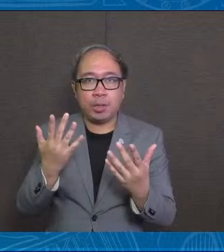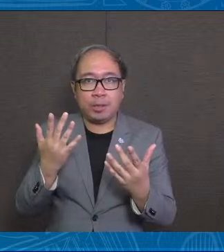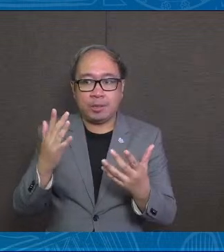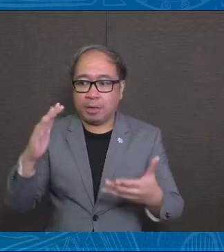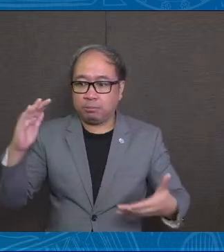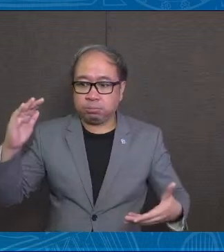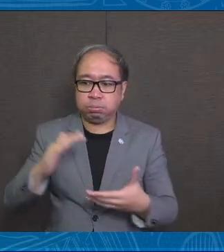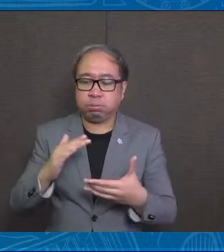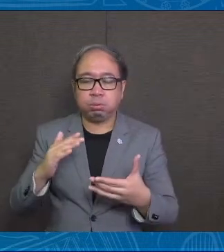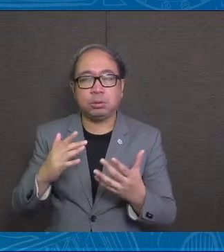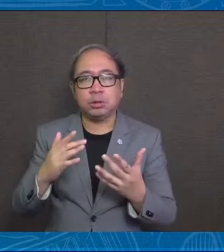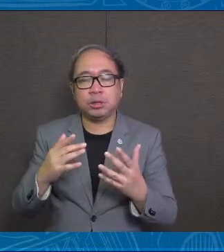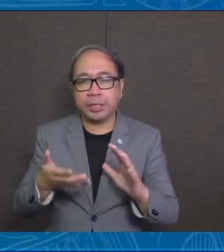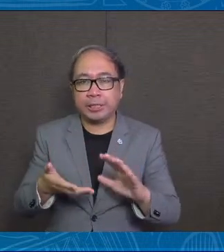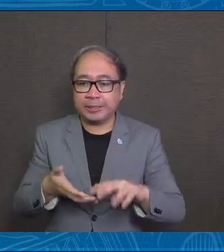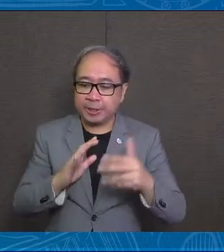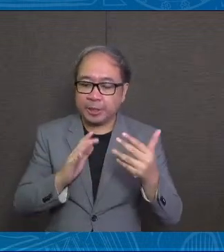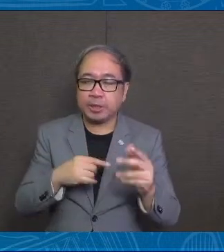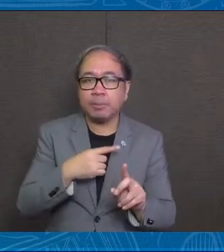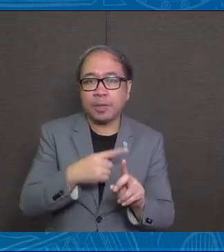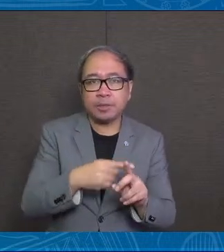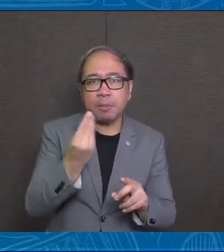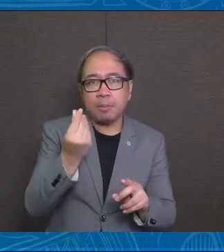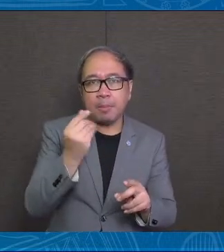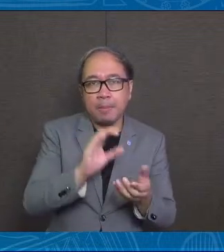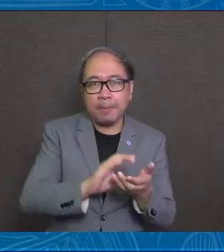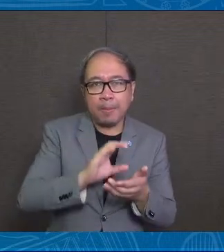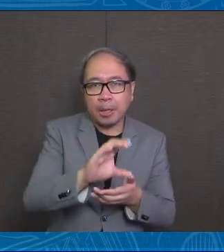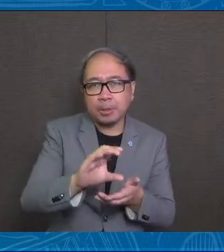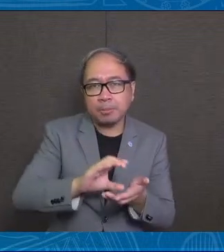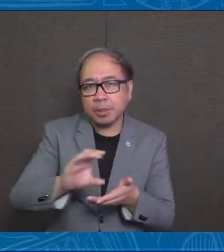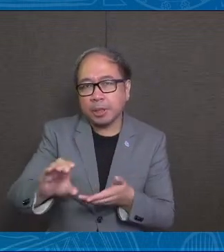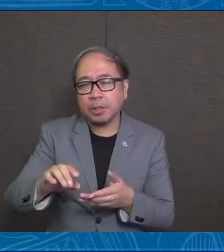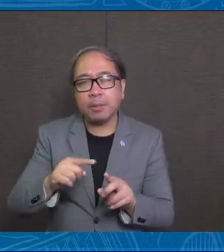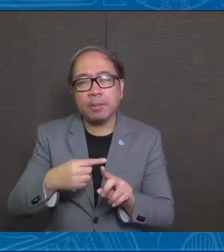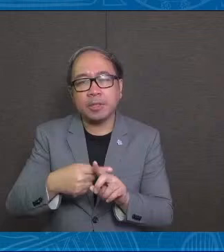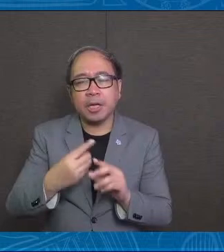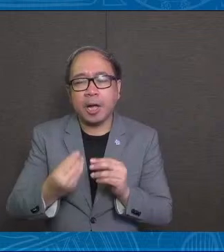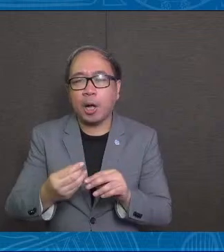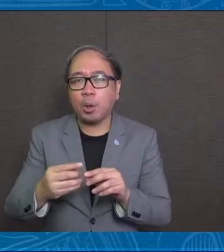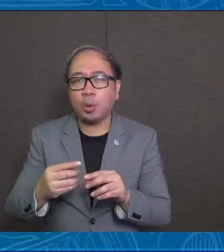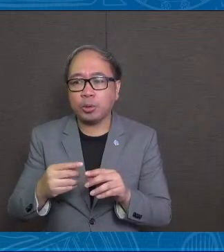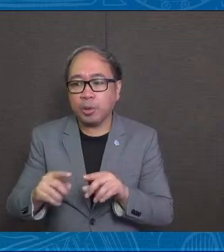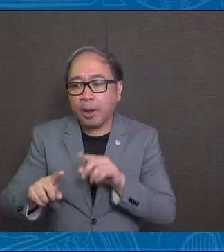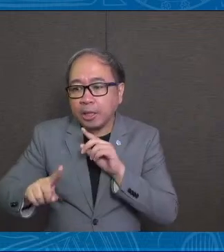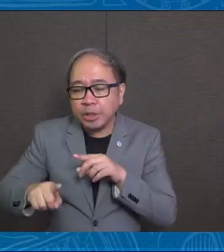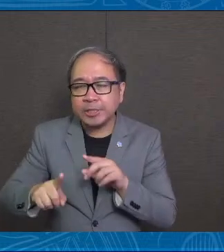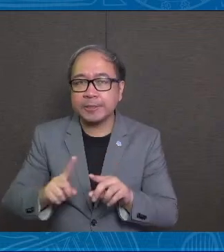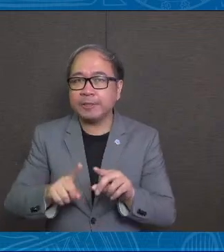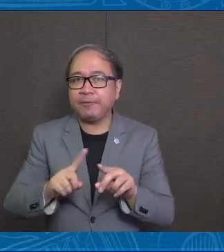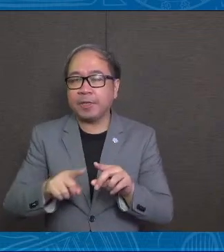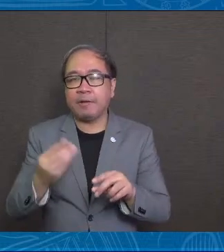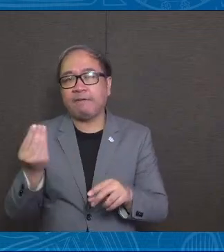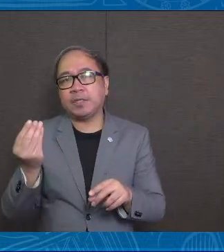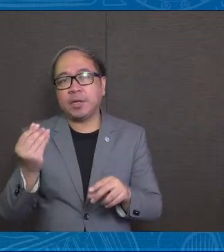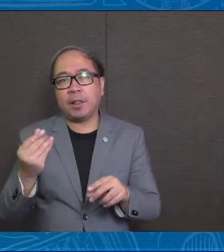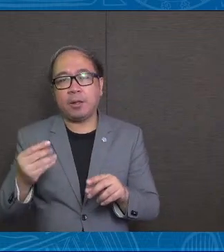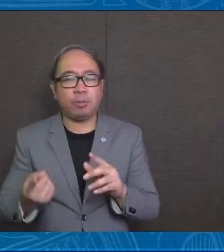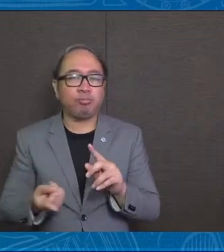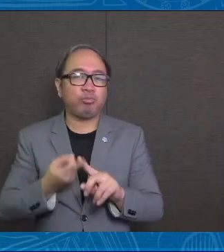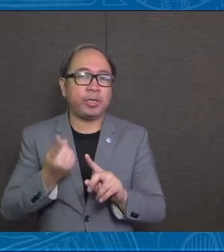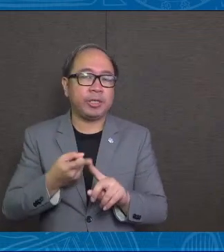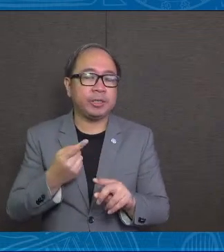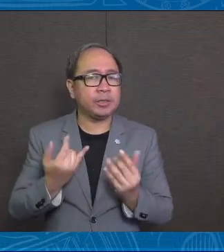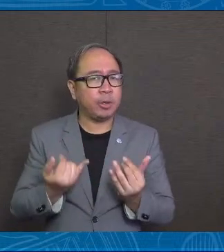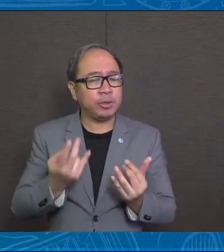they make budget allocations, in trying to address the critical physical priorities. And I think it's also quite clear that